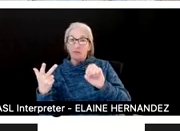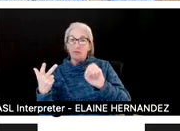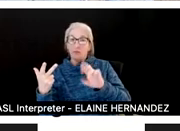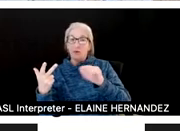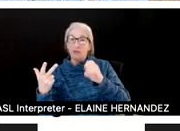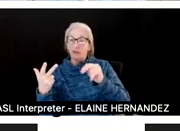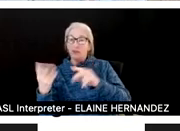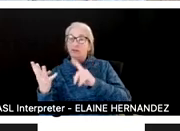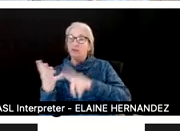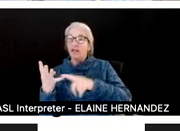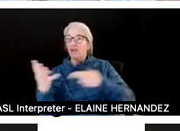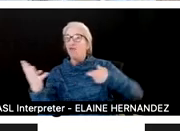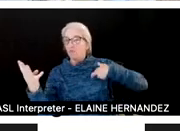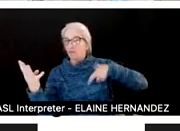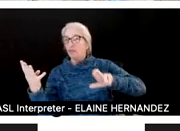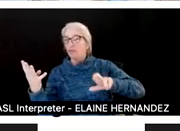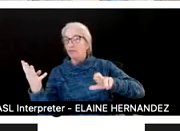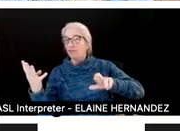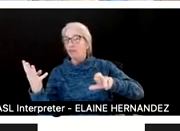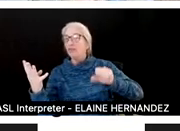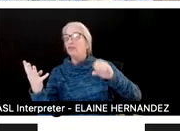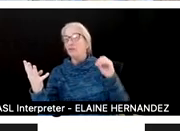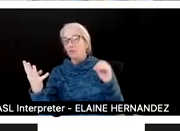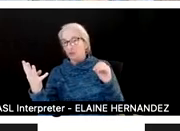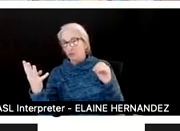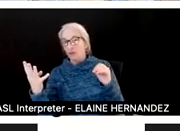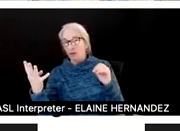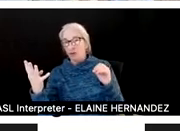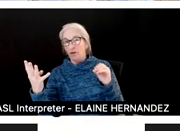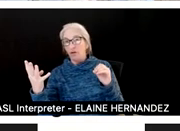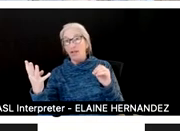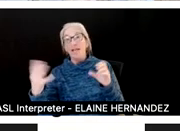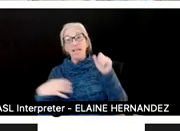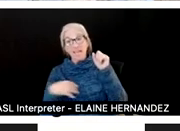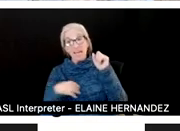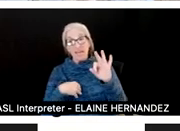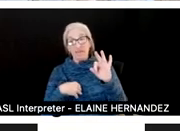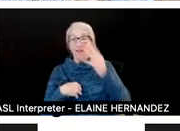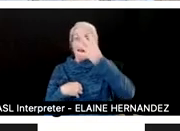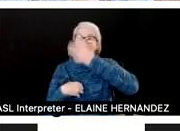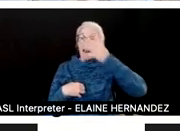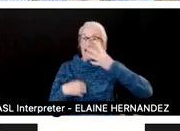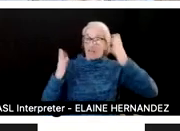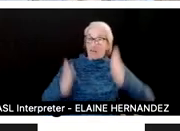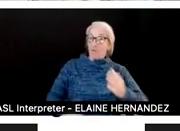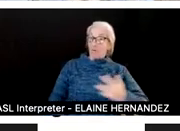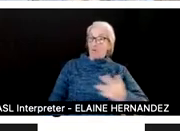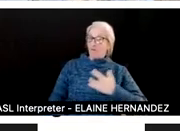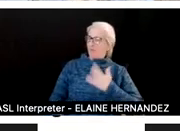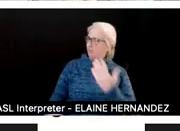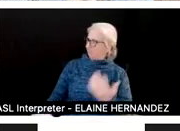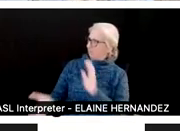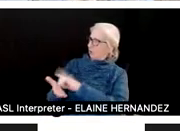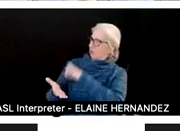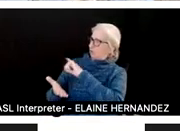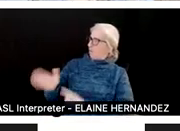those are the way that you would frame a discrimination case for someone